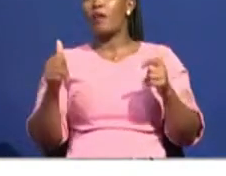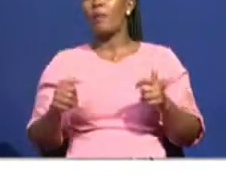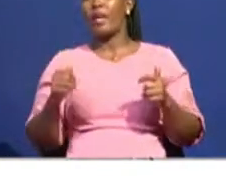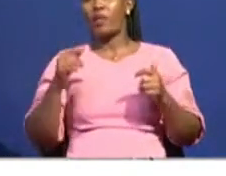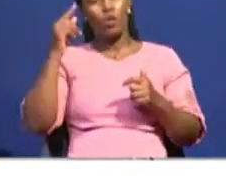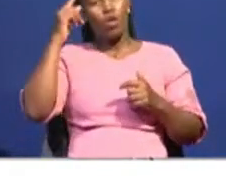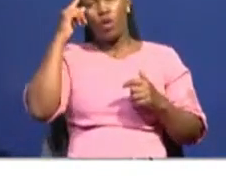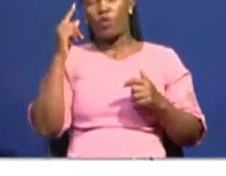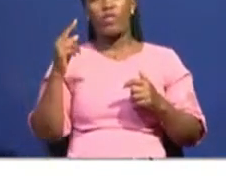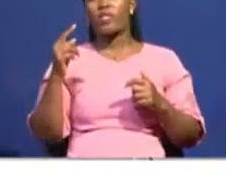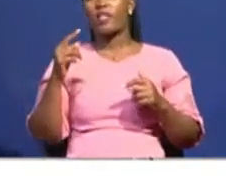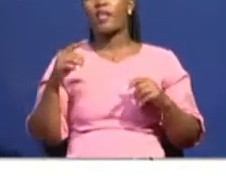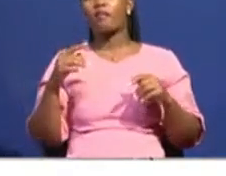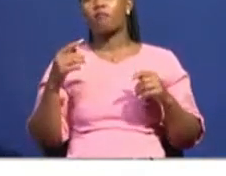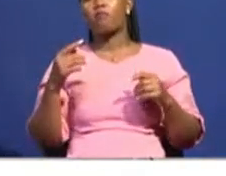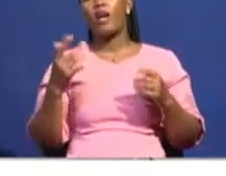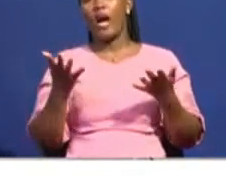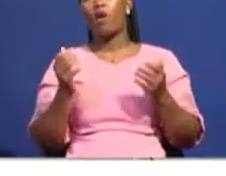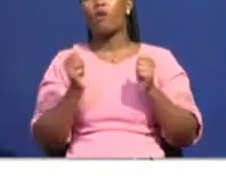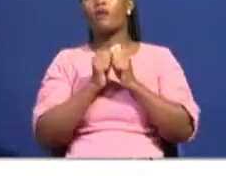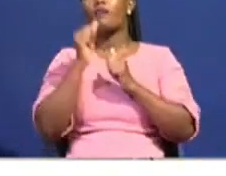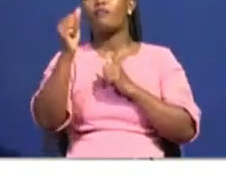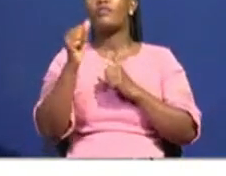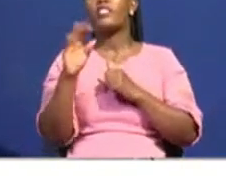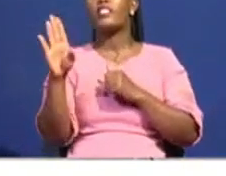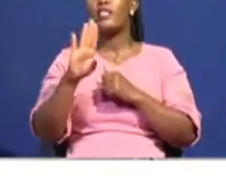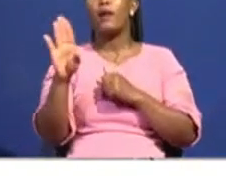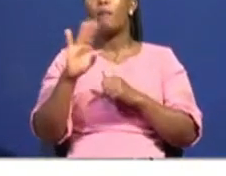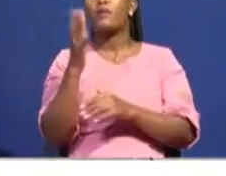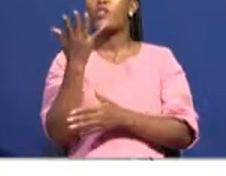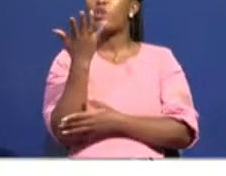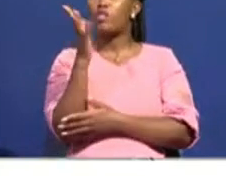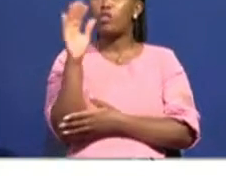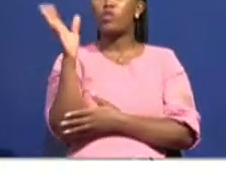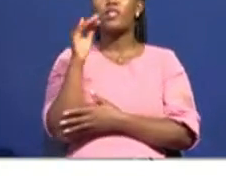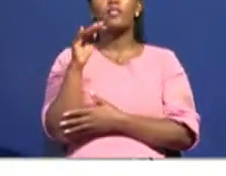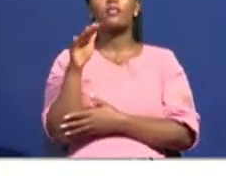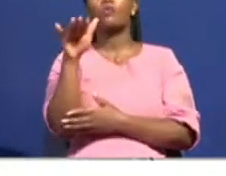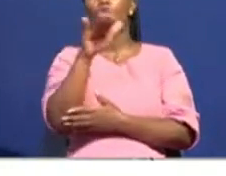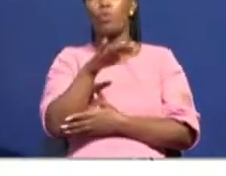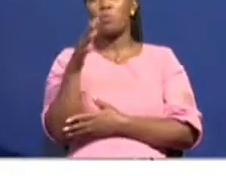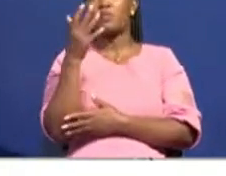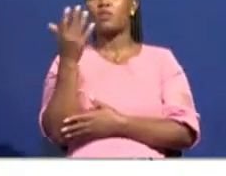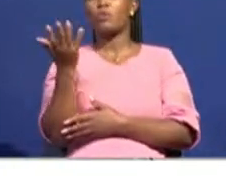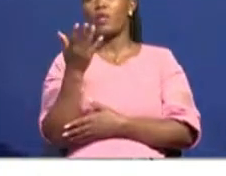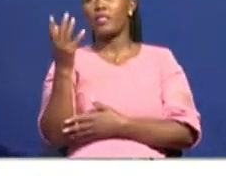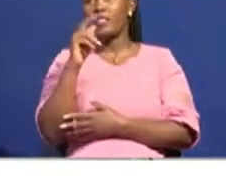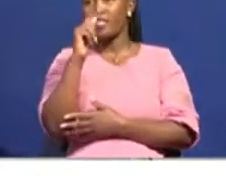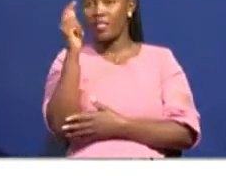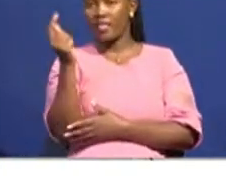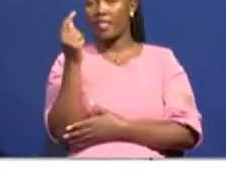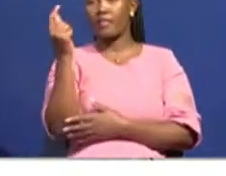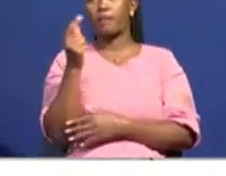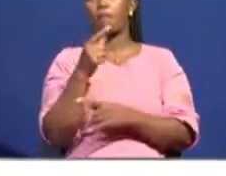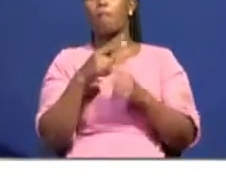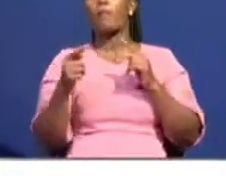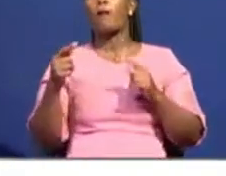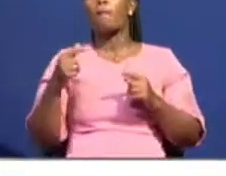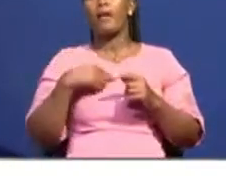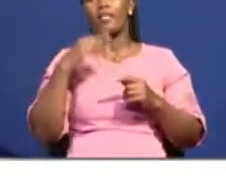15 billion trees should cover in Kenya, but I'm sure the world has more than 4